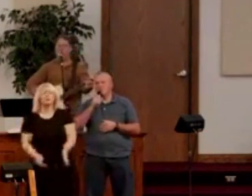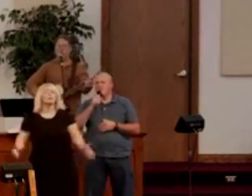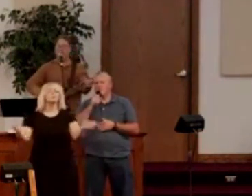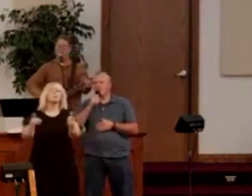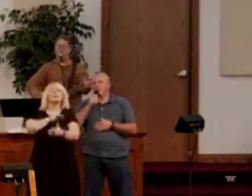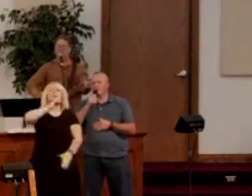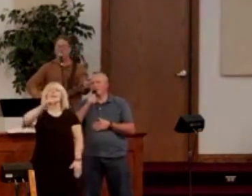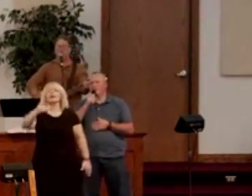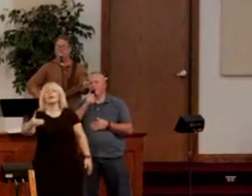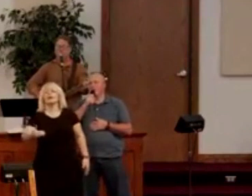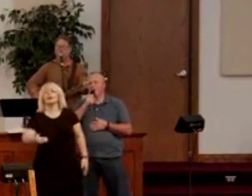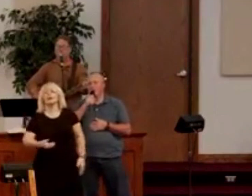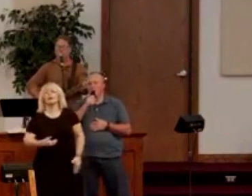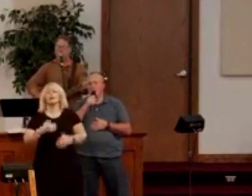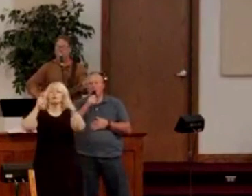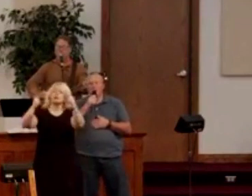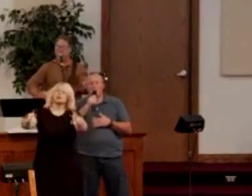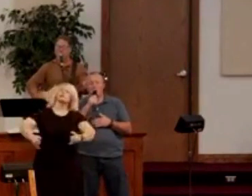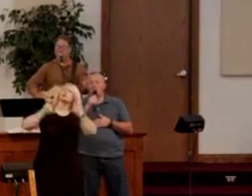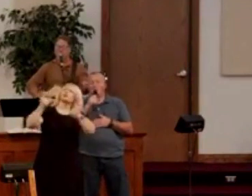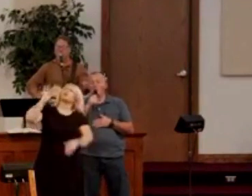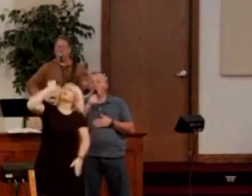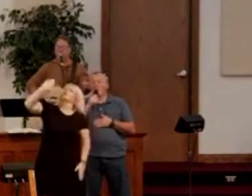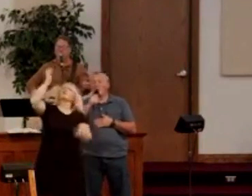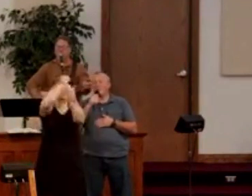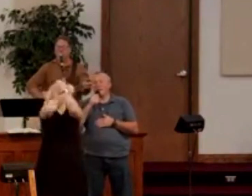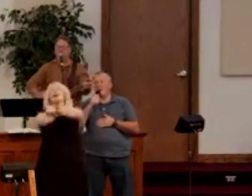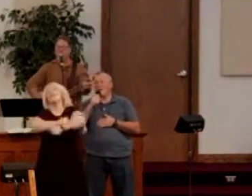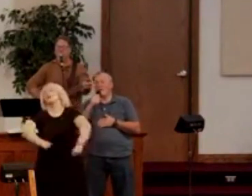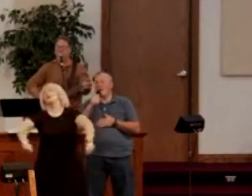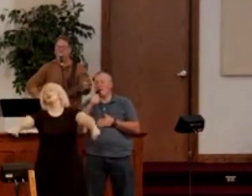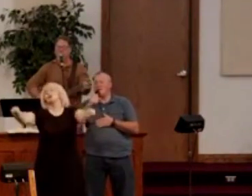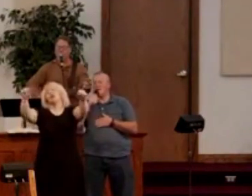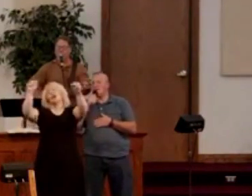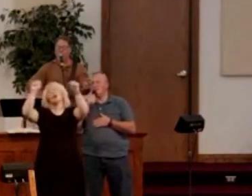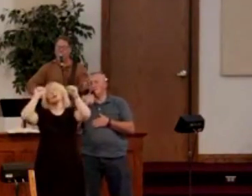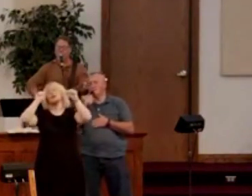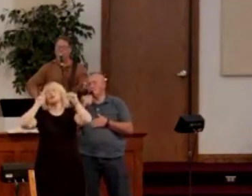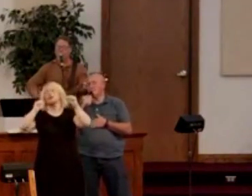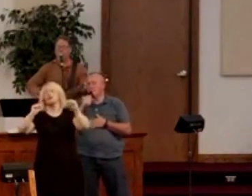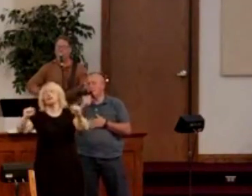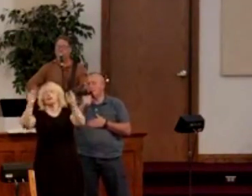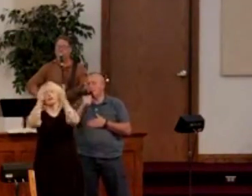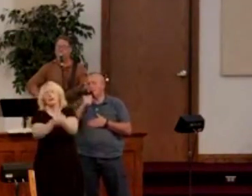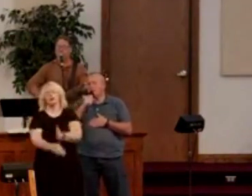Restore to me the joy of your salvation.